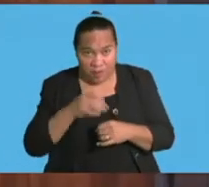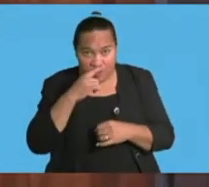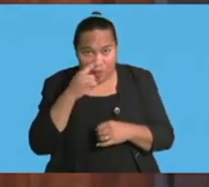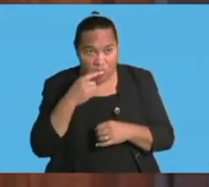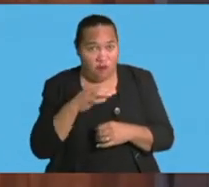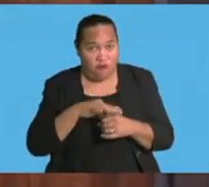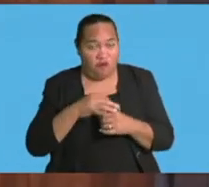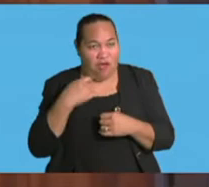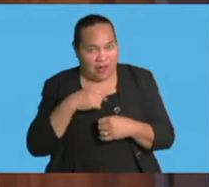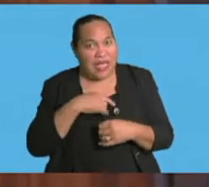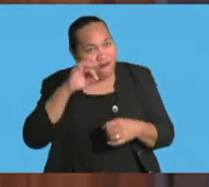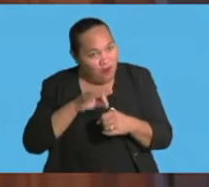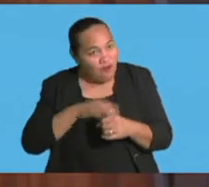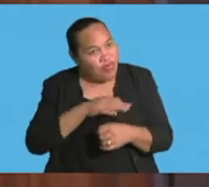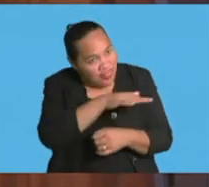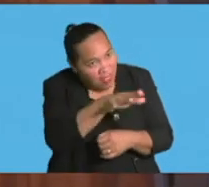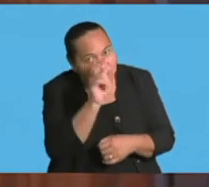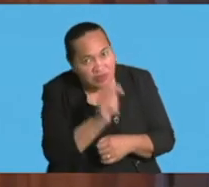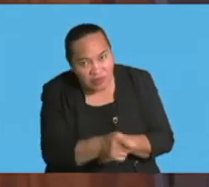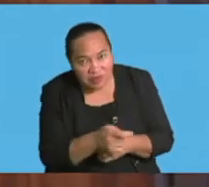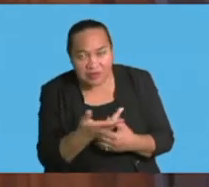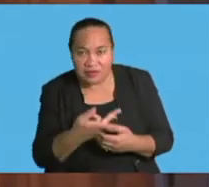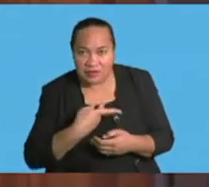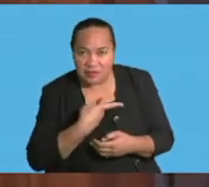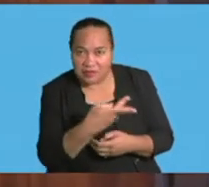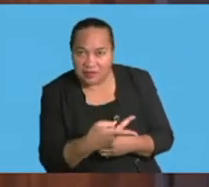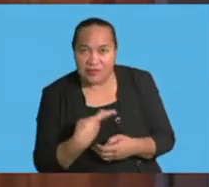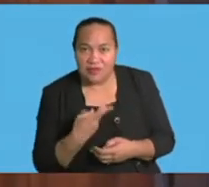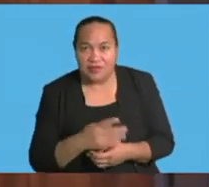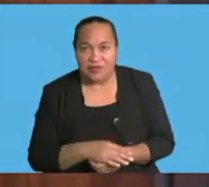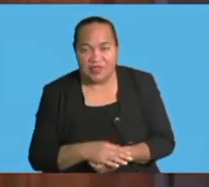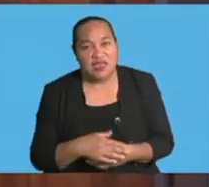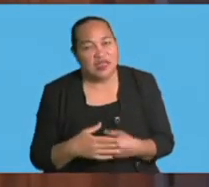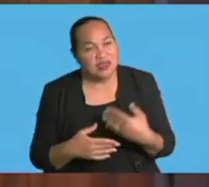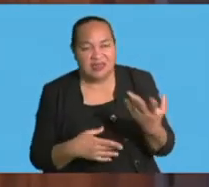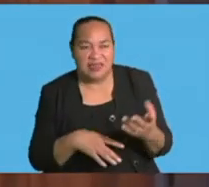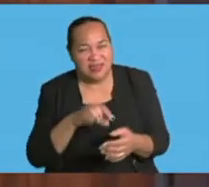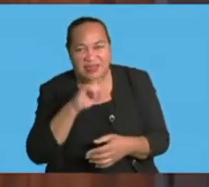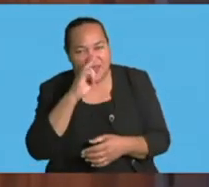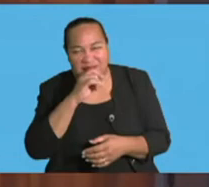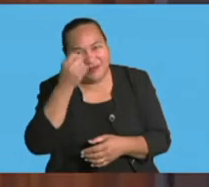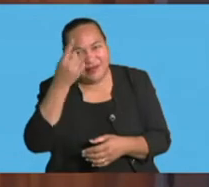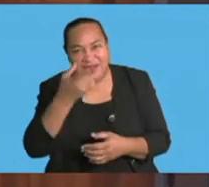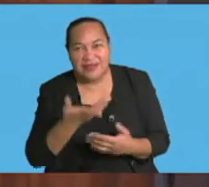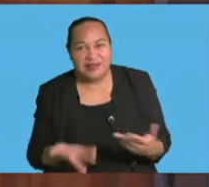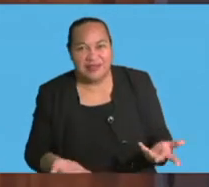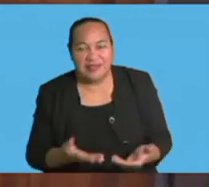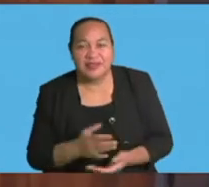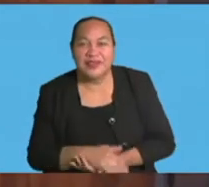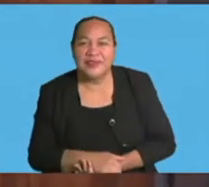and them as well. Again, Mr. Speaker, they will never understand. Mr. Speaker,